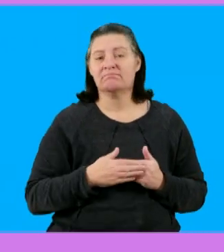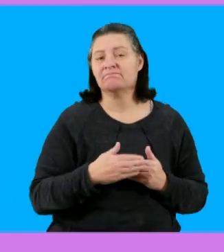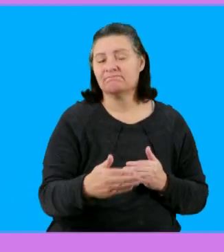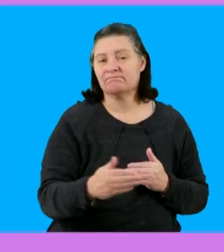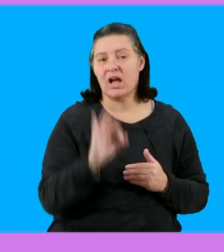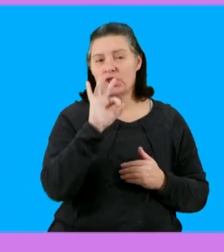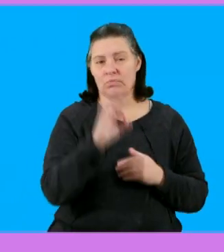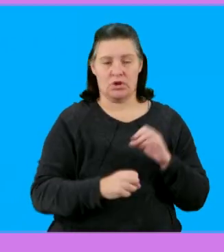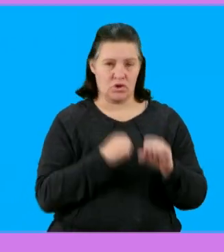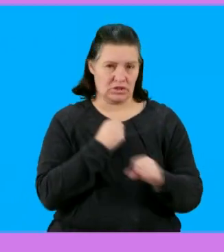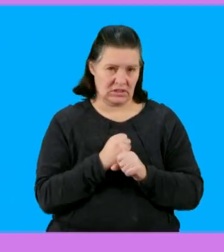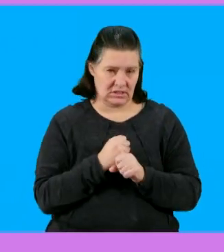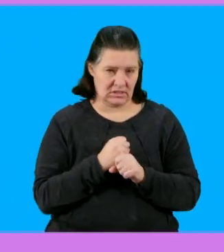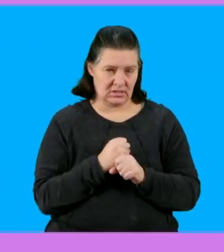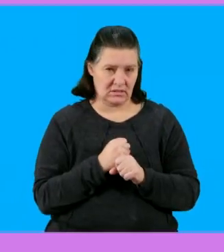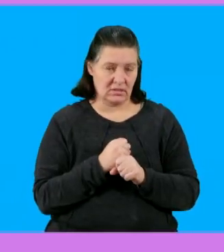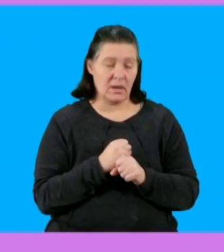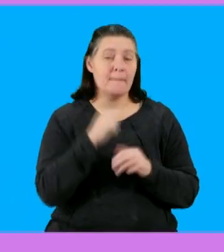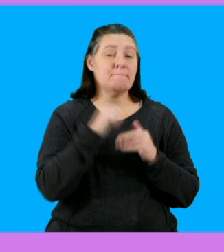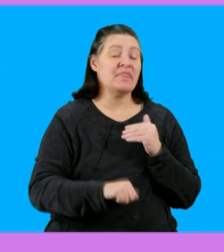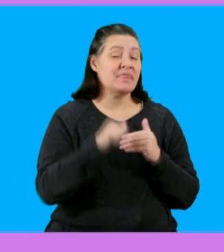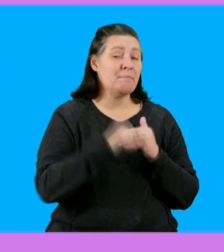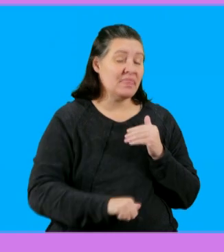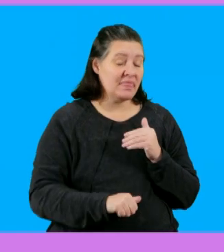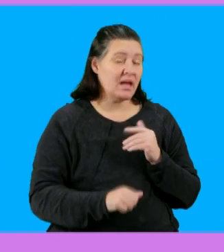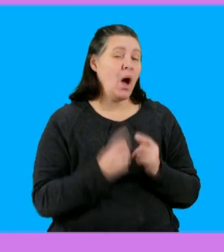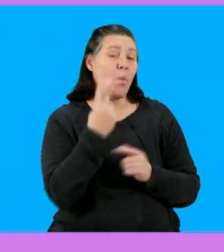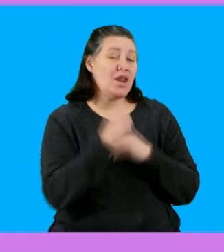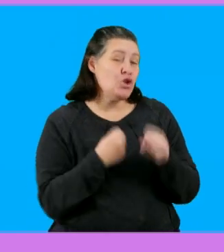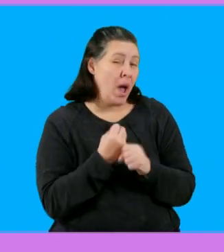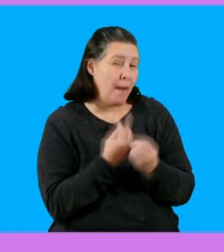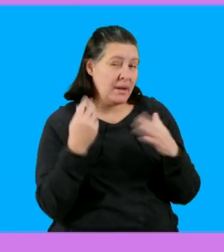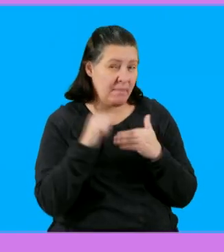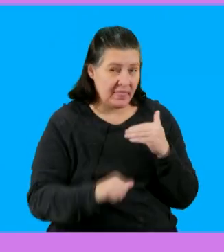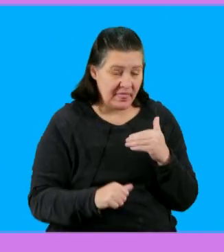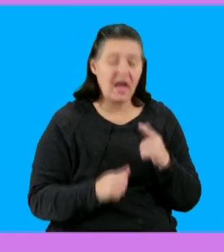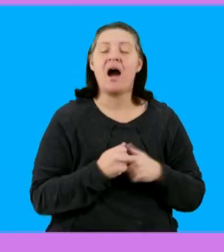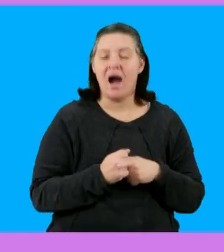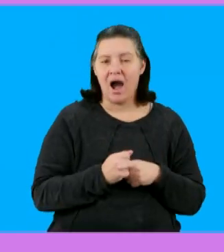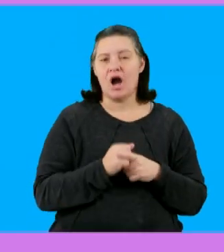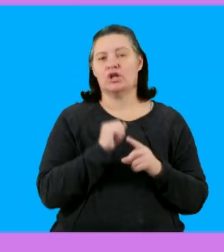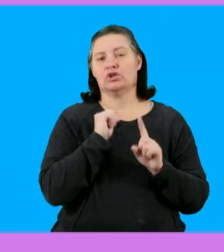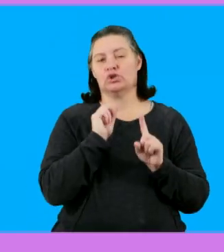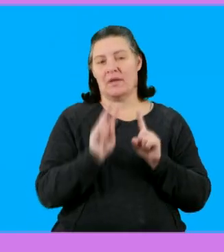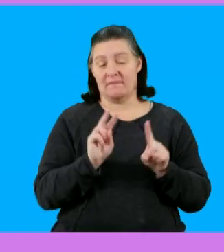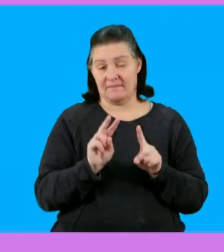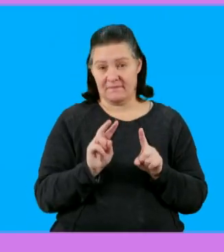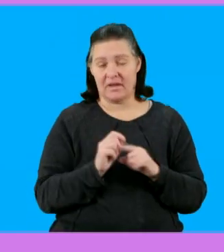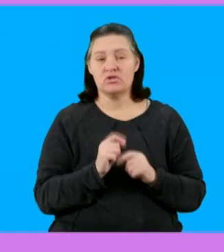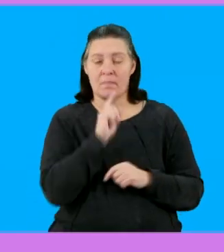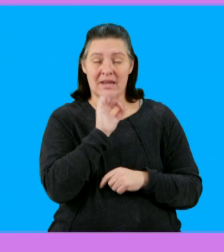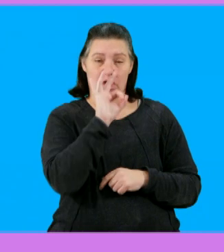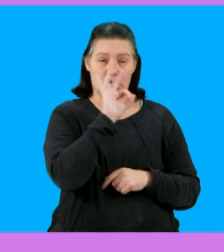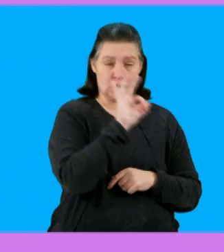over a period of 3 years? Remember the word monthly, we know in a year, we have 12 months. So therefore I will go and say,